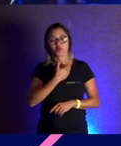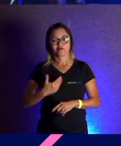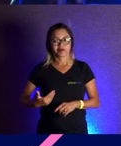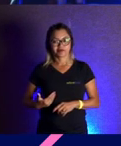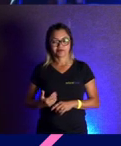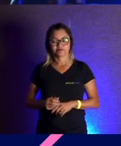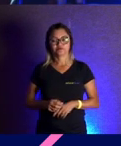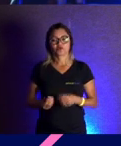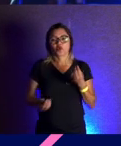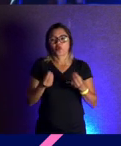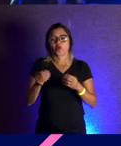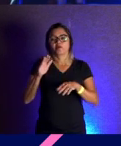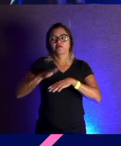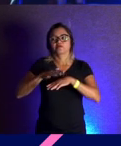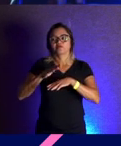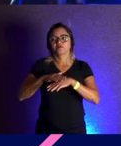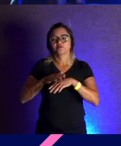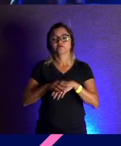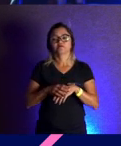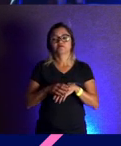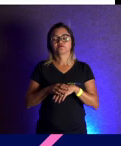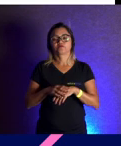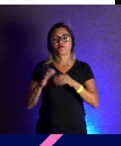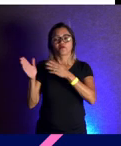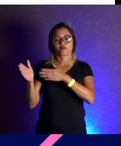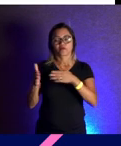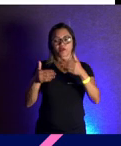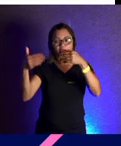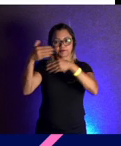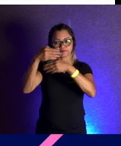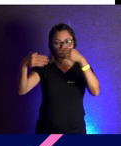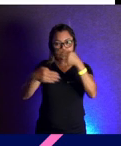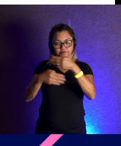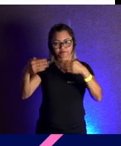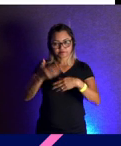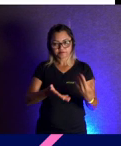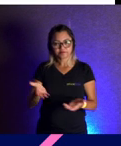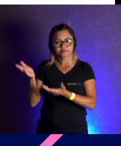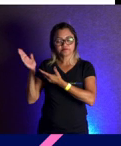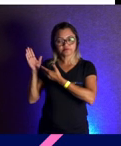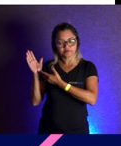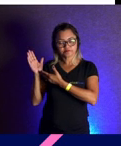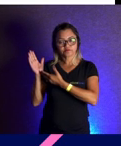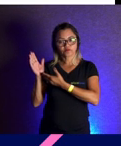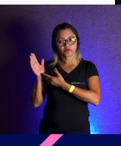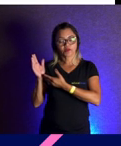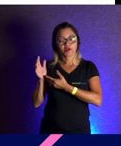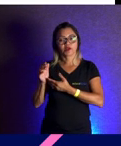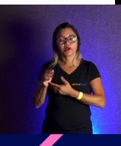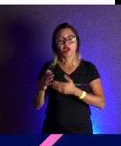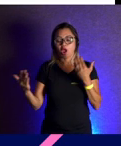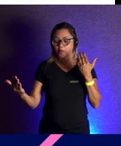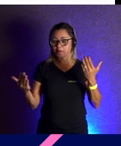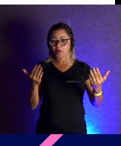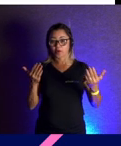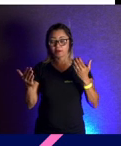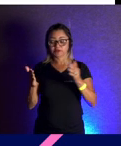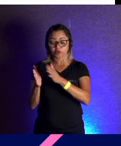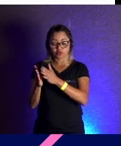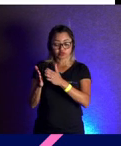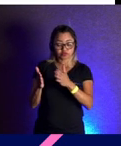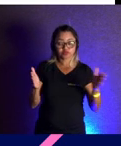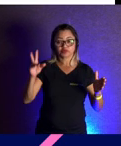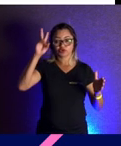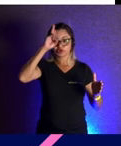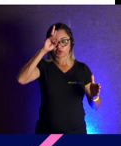But I want you to hold this idea that in this incredibly important historical comparison between the army and the